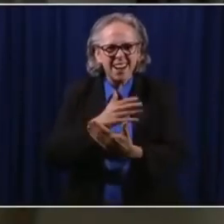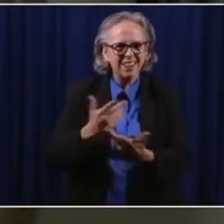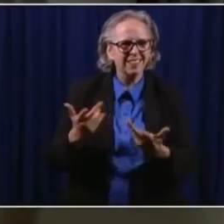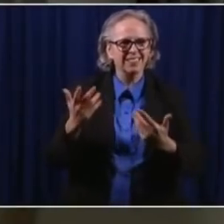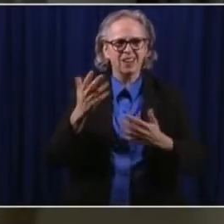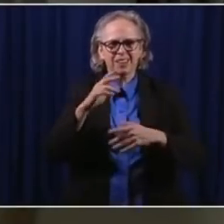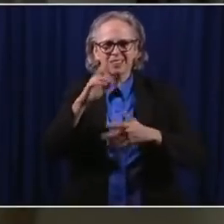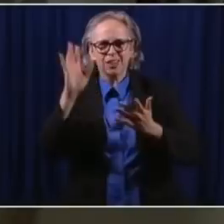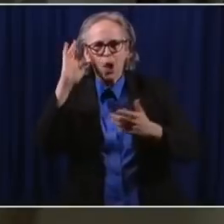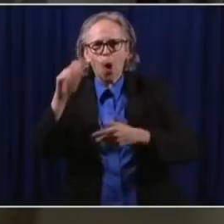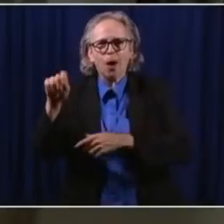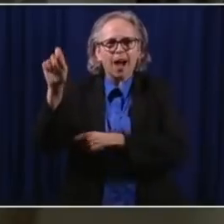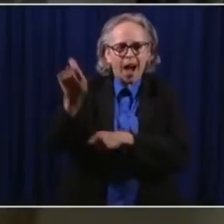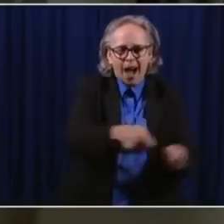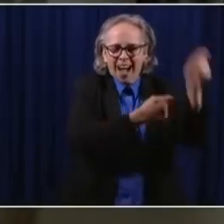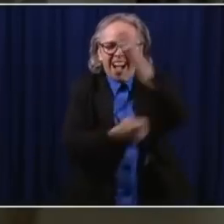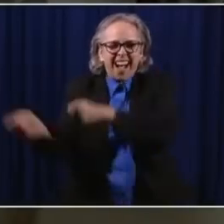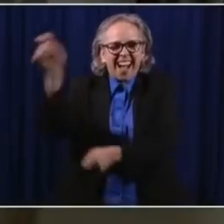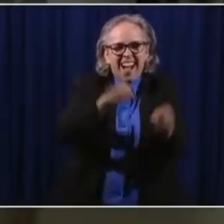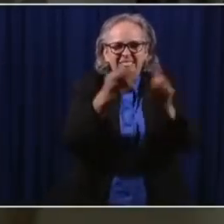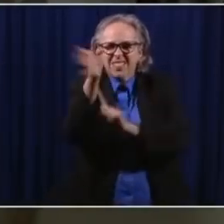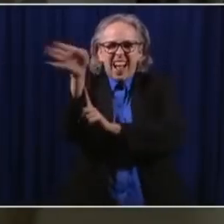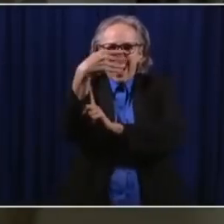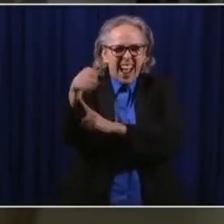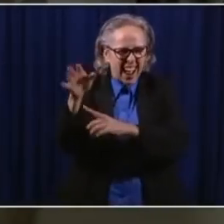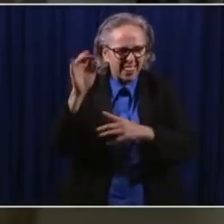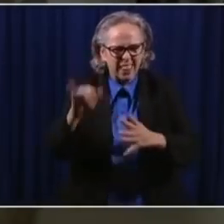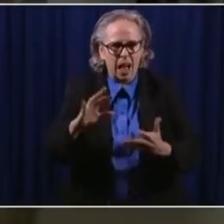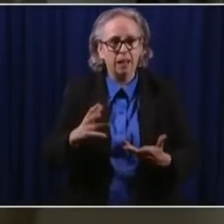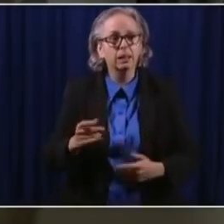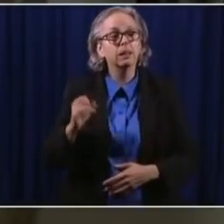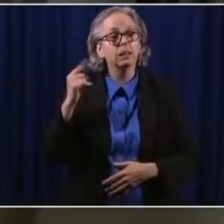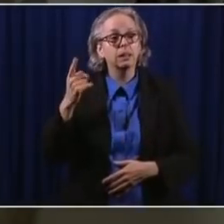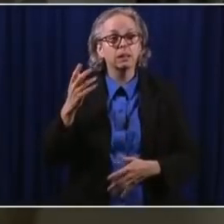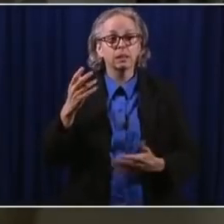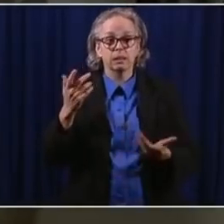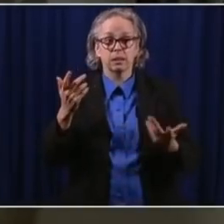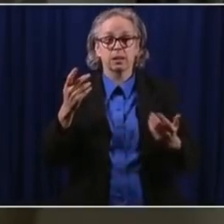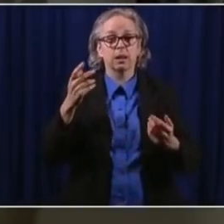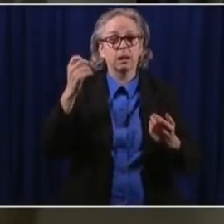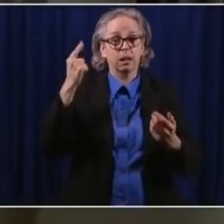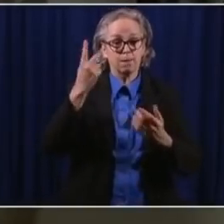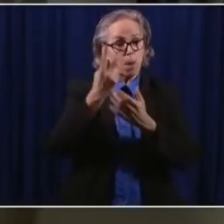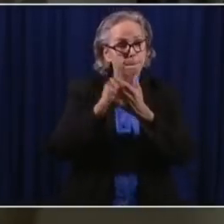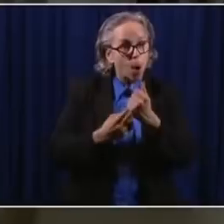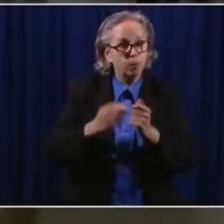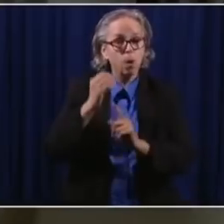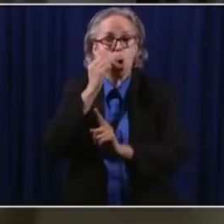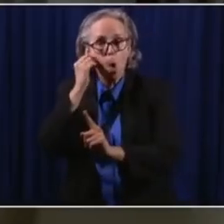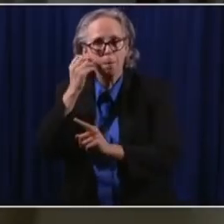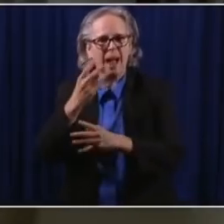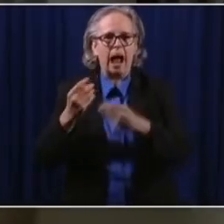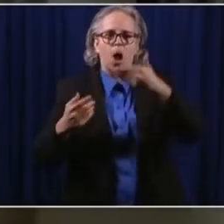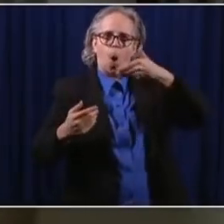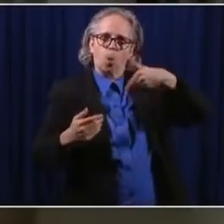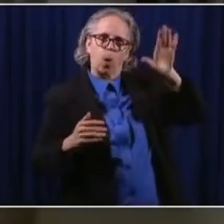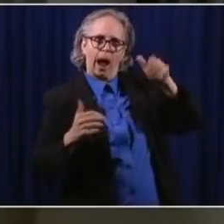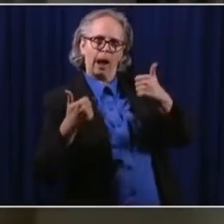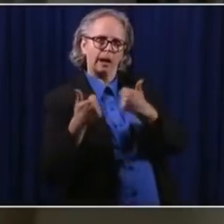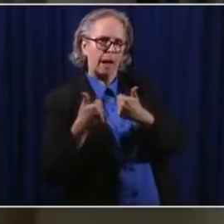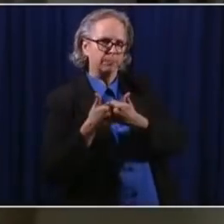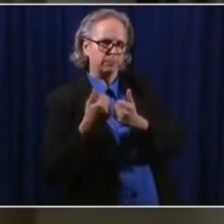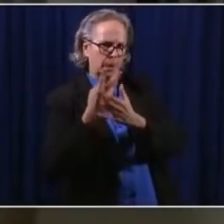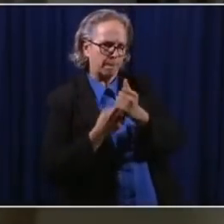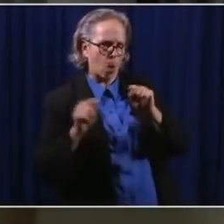for both home and away teams to attend and share in the experience. Ideally, the spectator